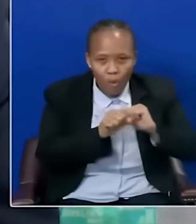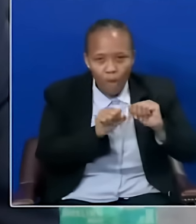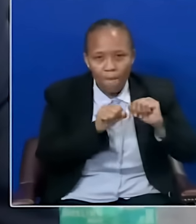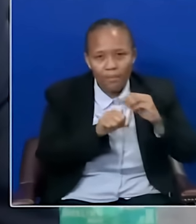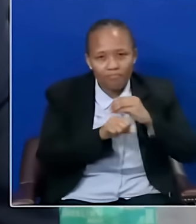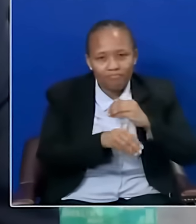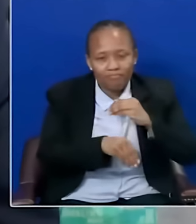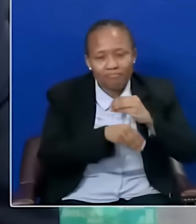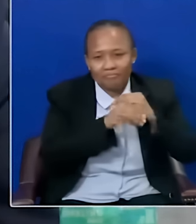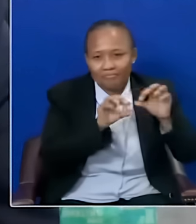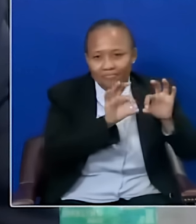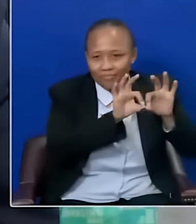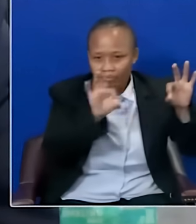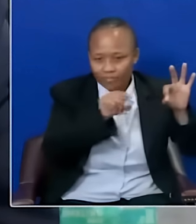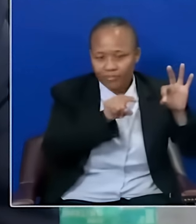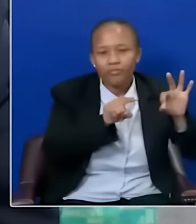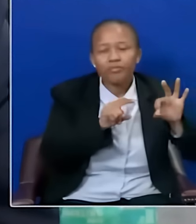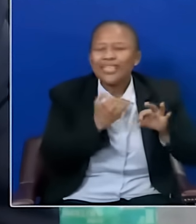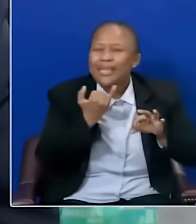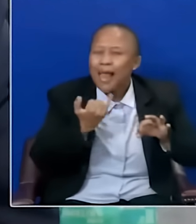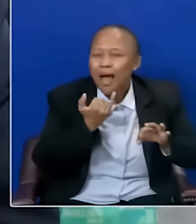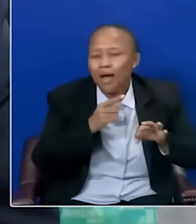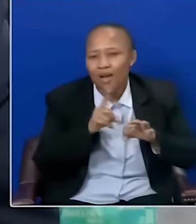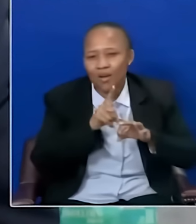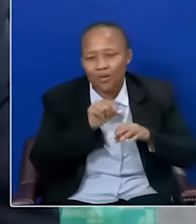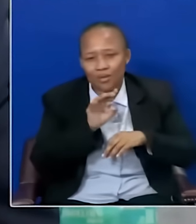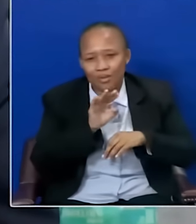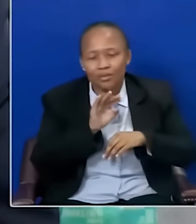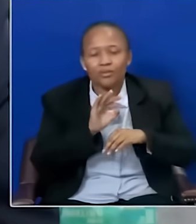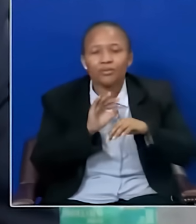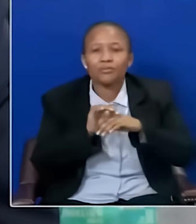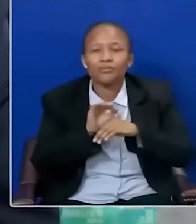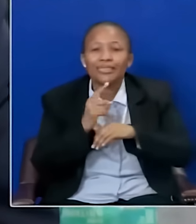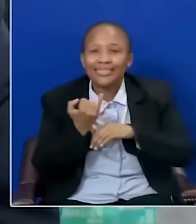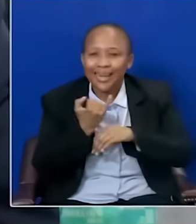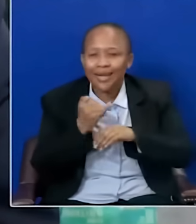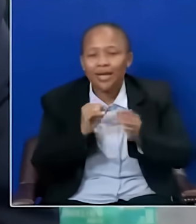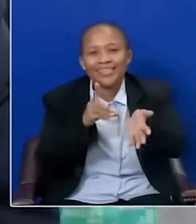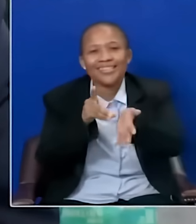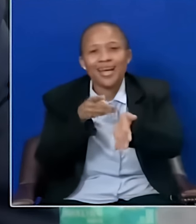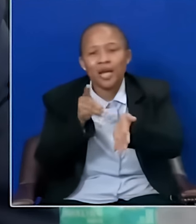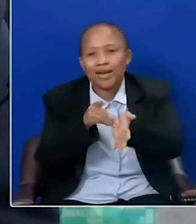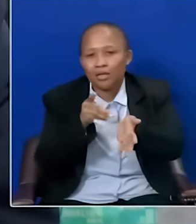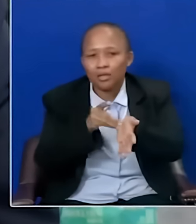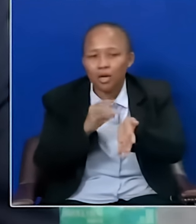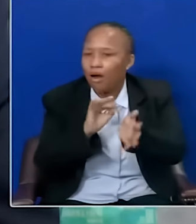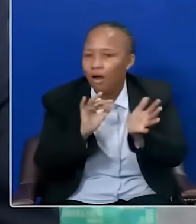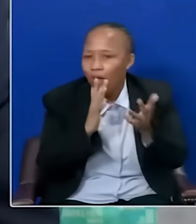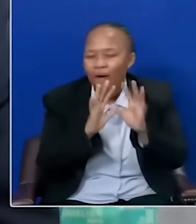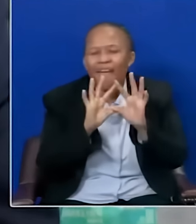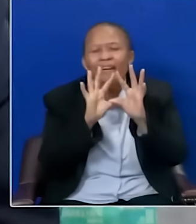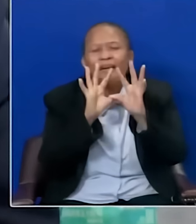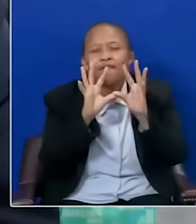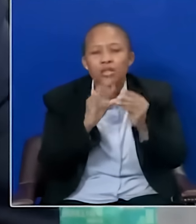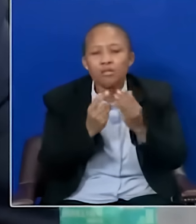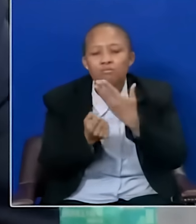diary that is attached inside the case file, where you record everything that is happening with that case. So